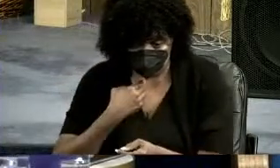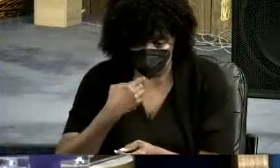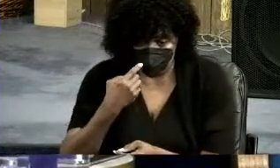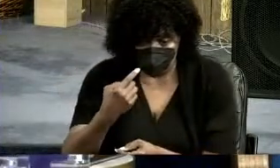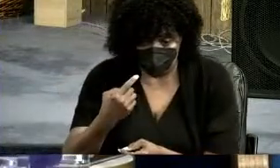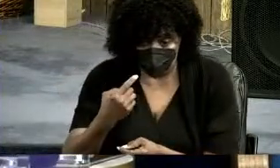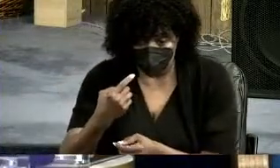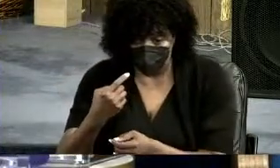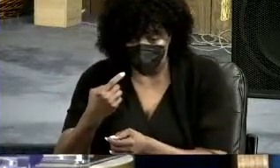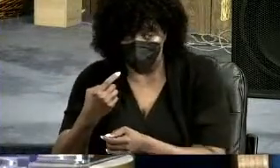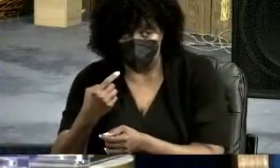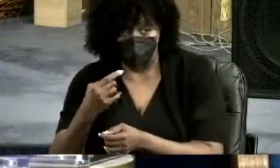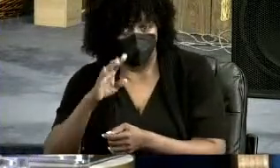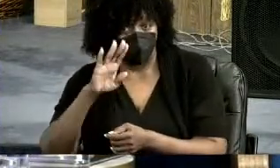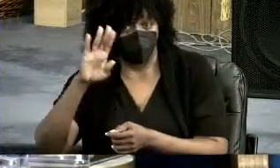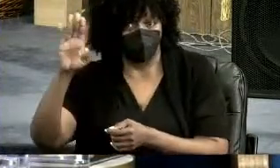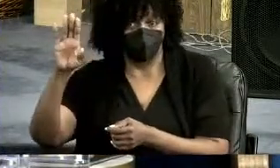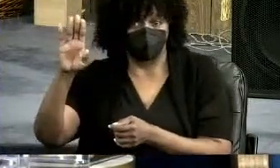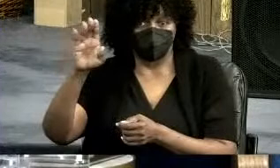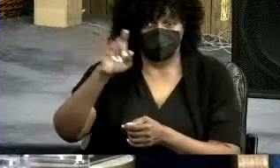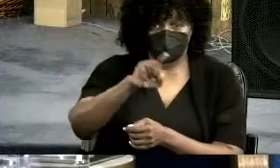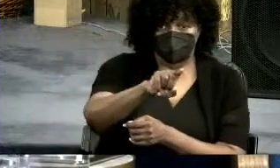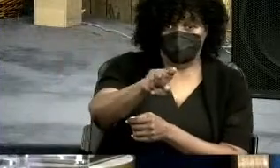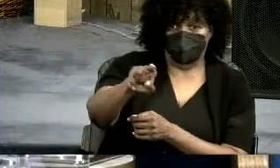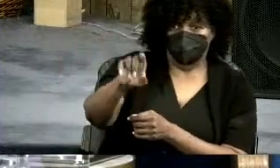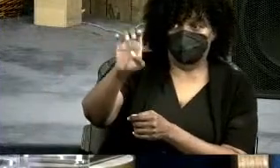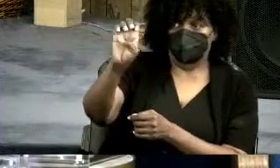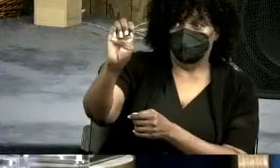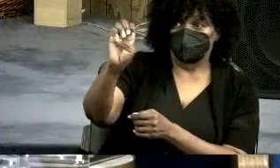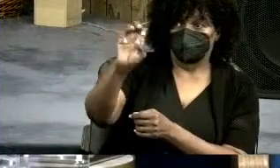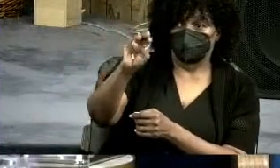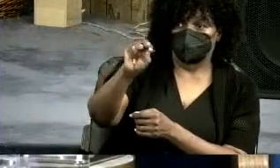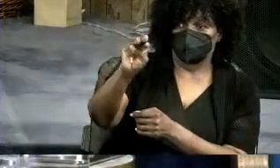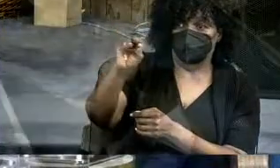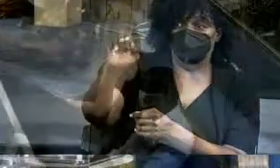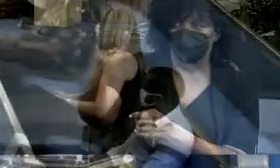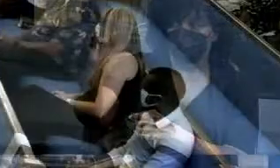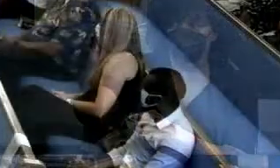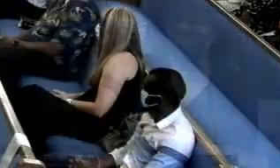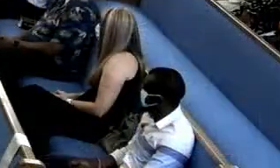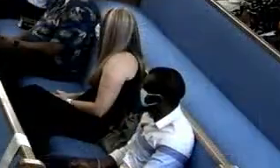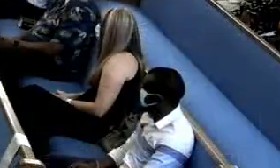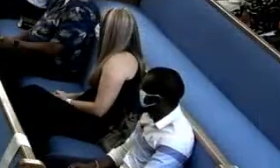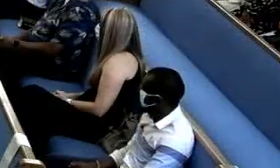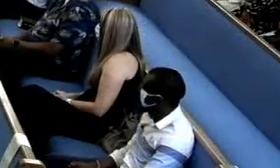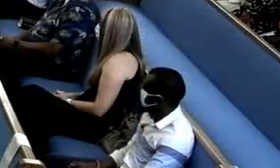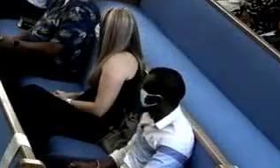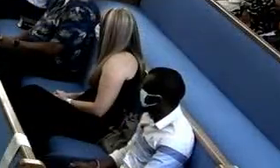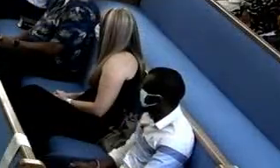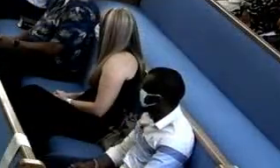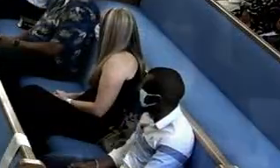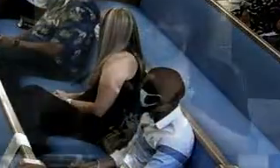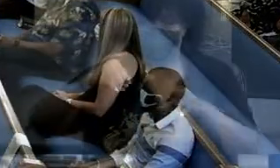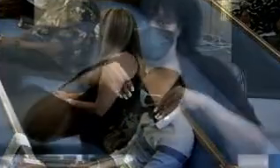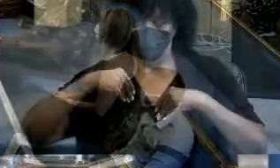Brother Emmanuel, raise your hand, Emmanuel. He's been so faithful, and he has received an invitation to